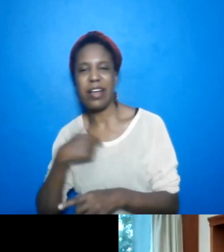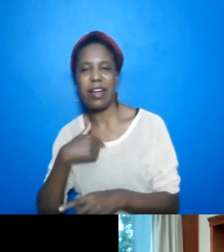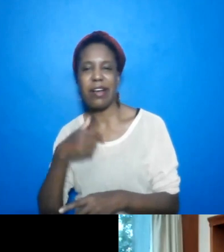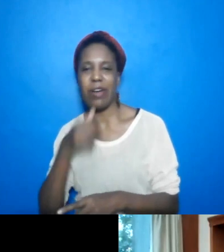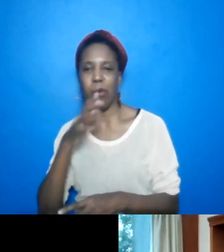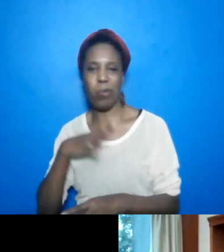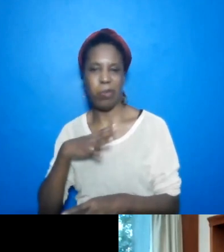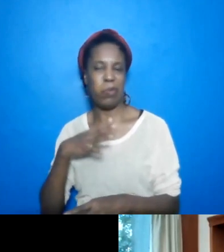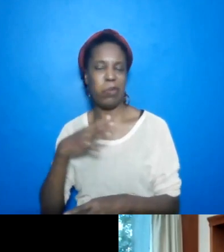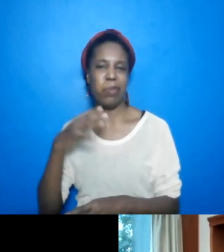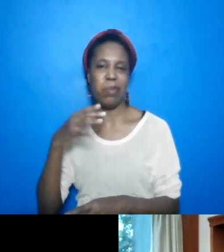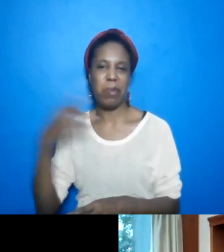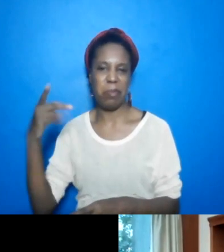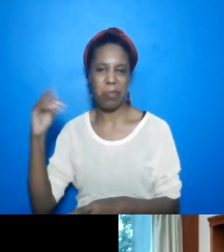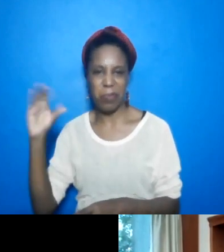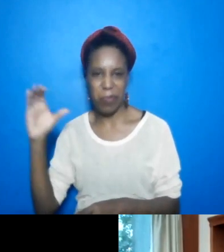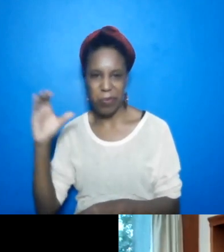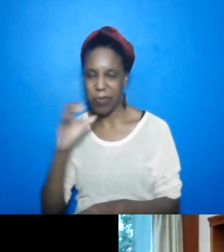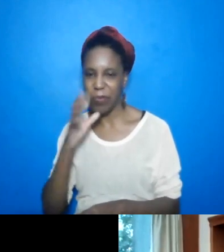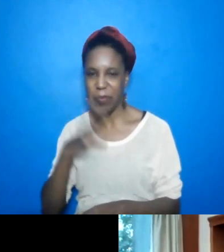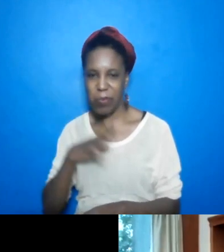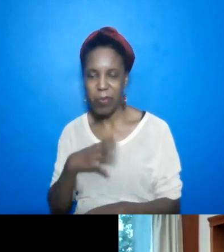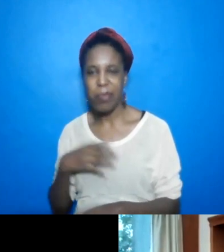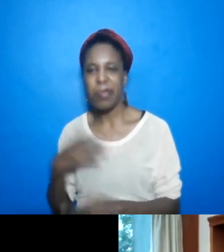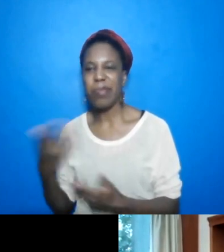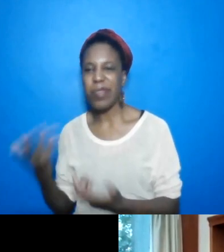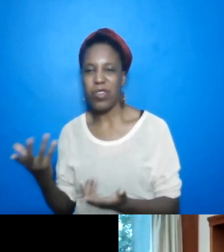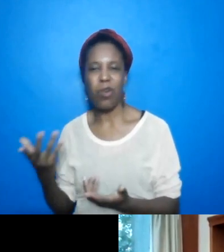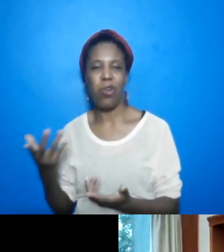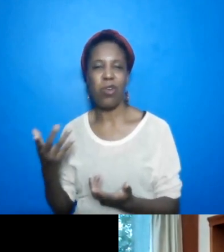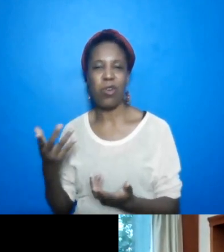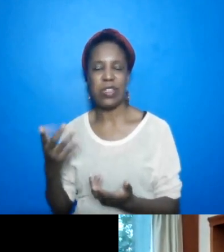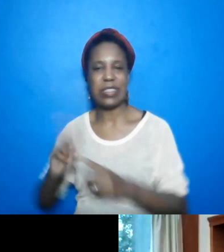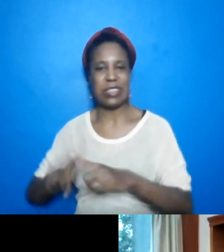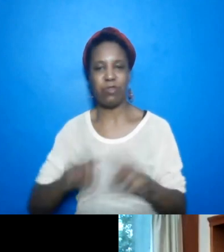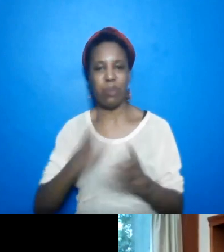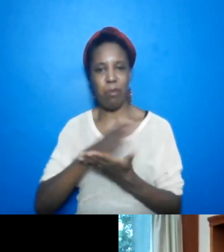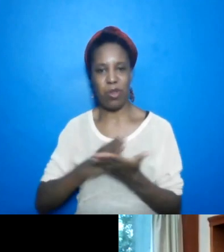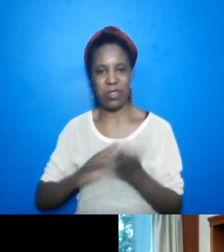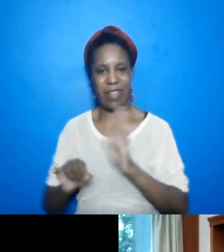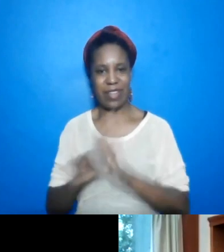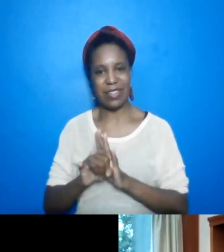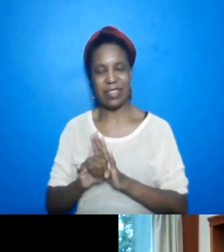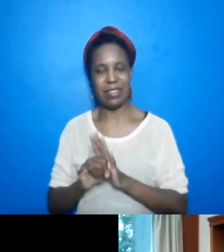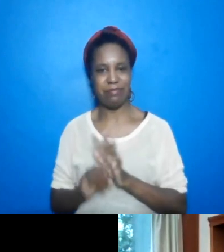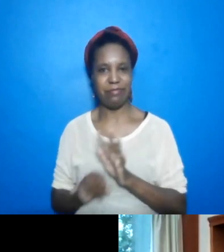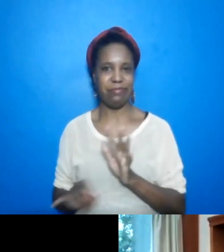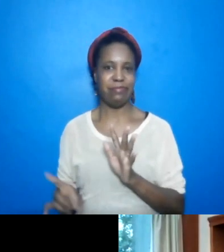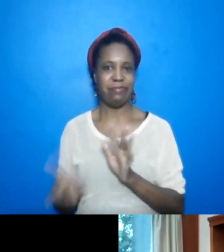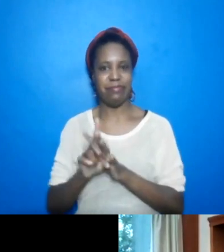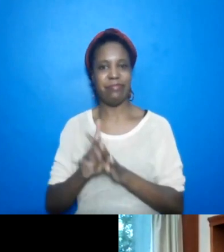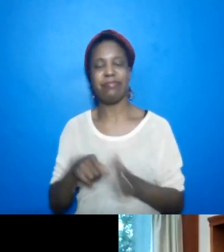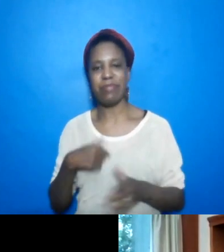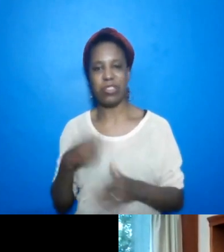identities are there. And you try to have as much of that present as possible so that people can hear from one another about the